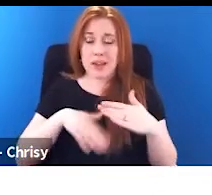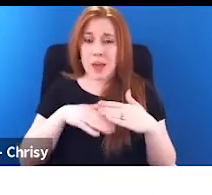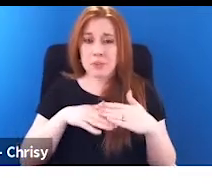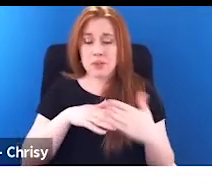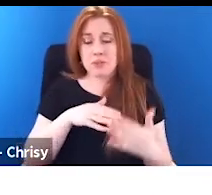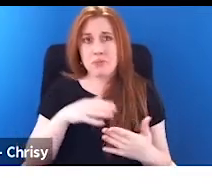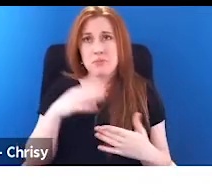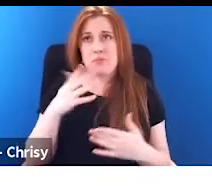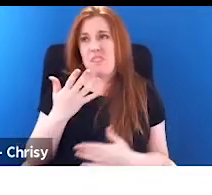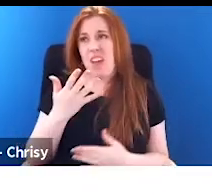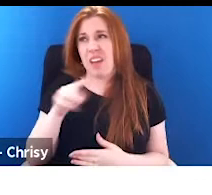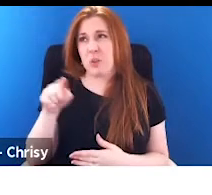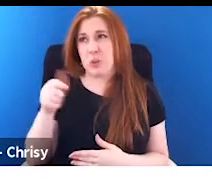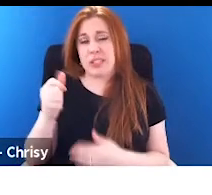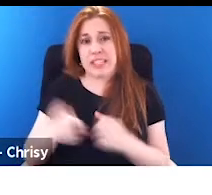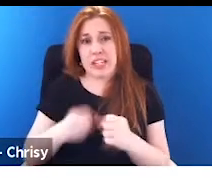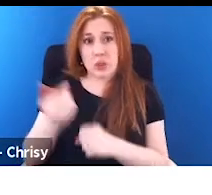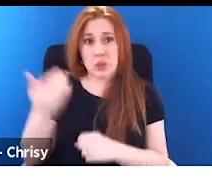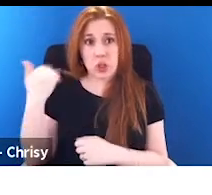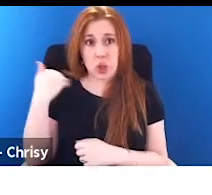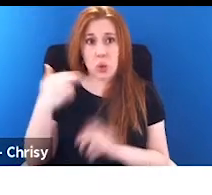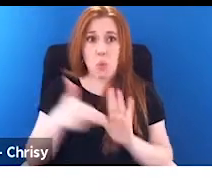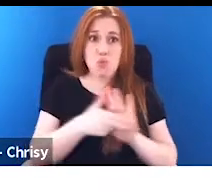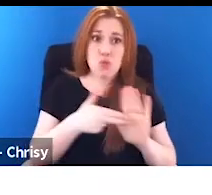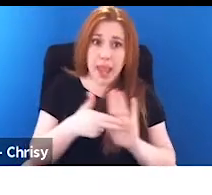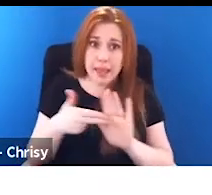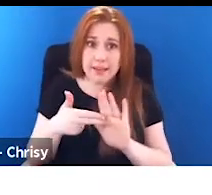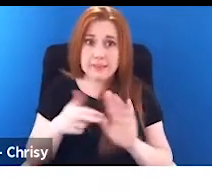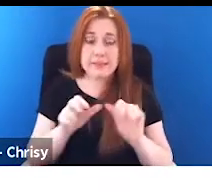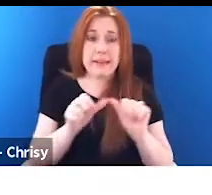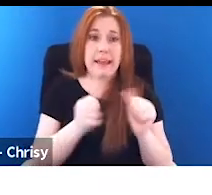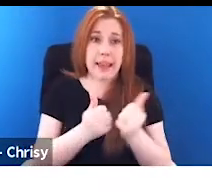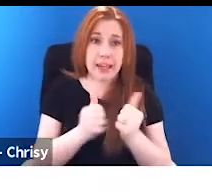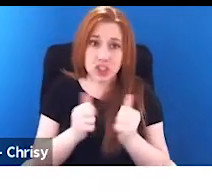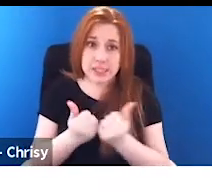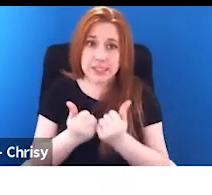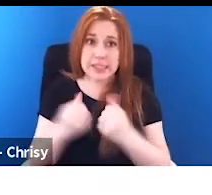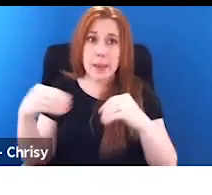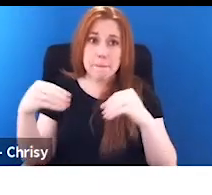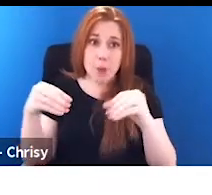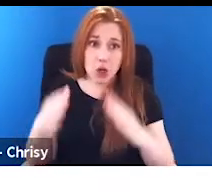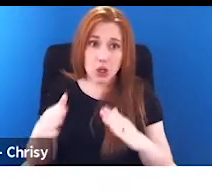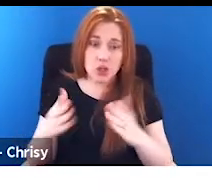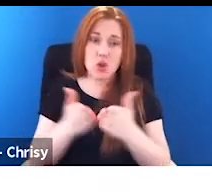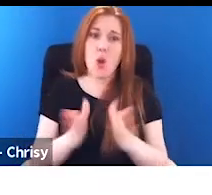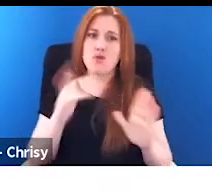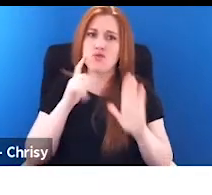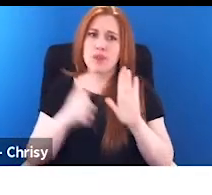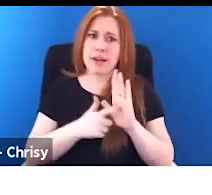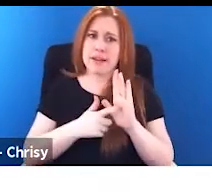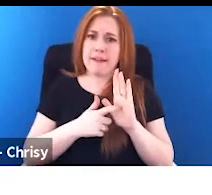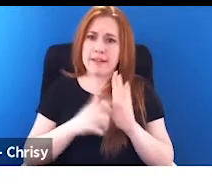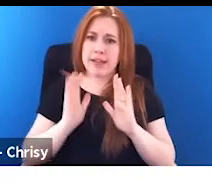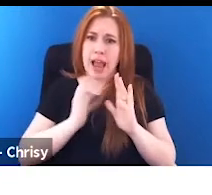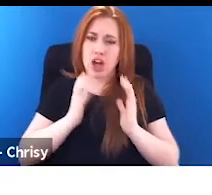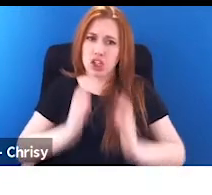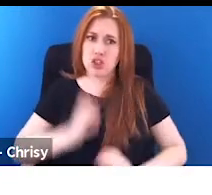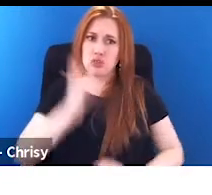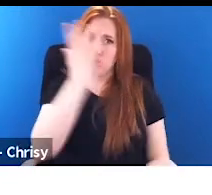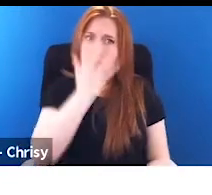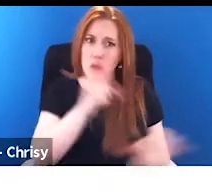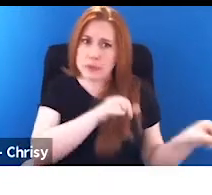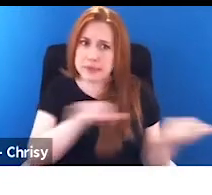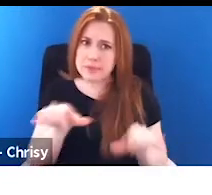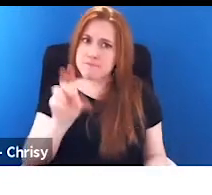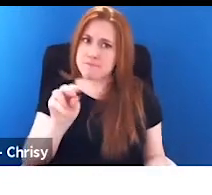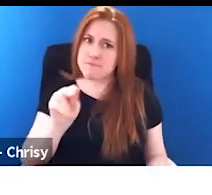10 years ago, brands as well as agencies and marketers overall recognize that the face of our consumers have shifted. And